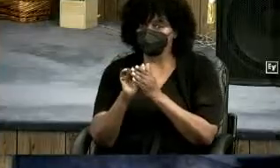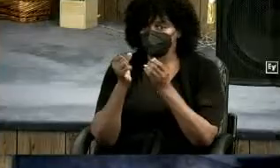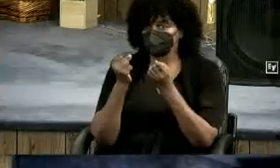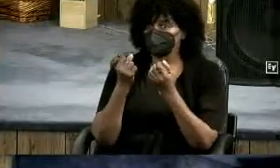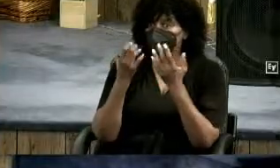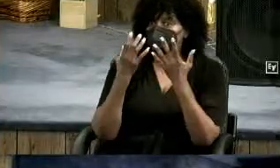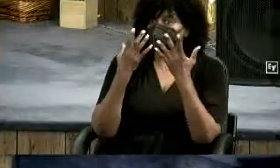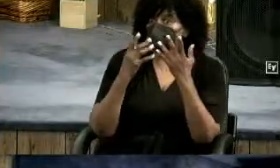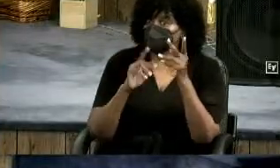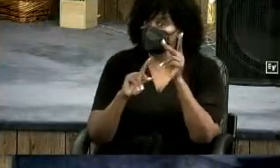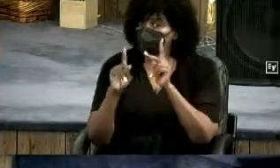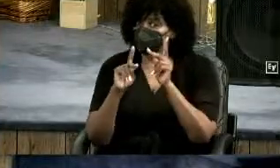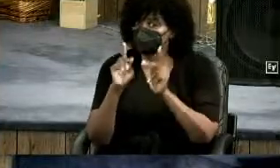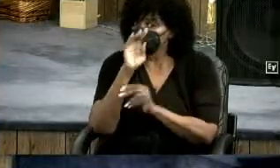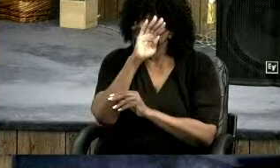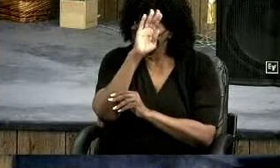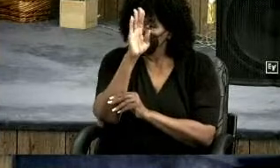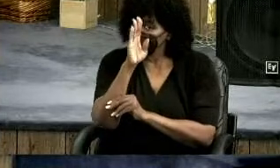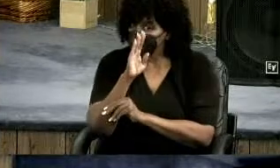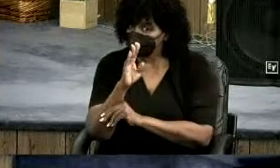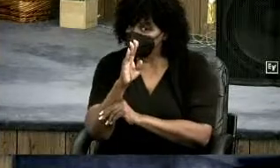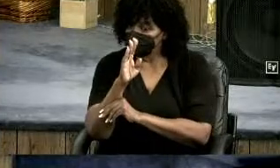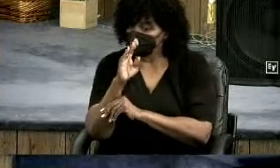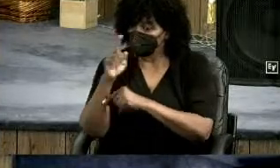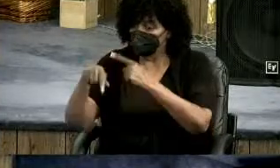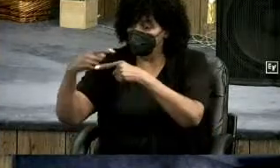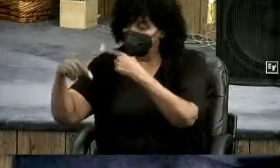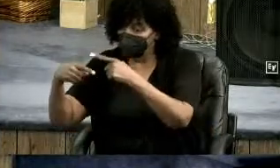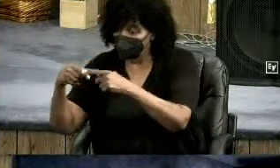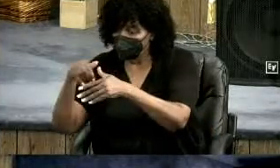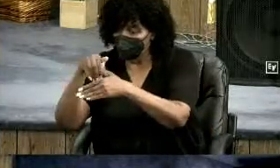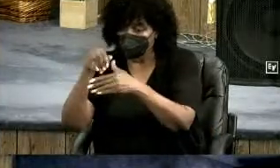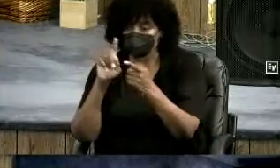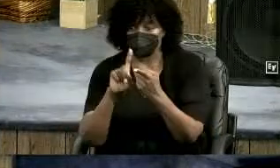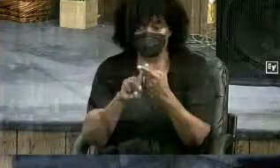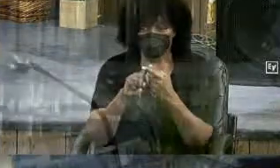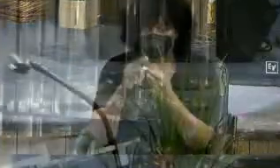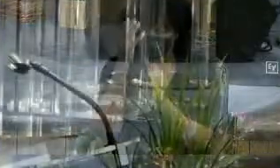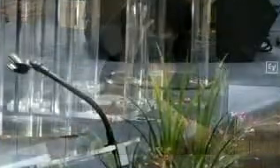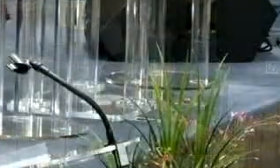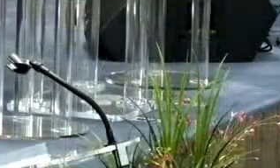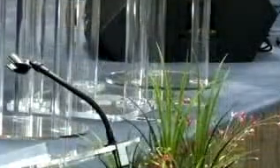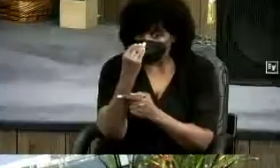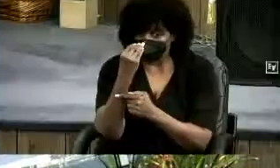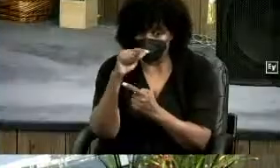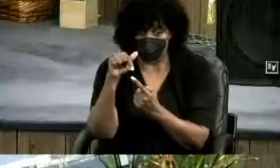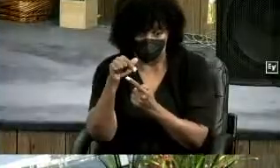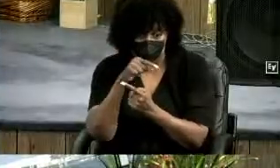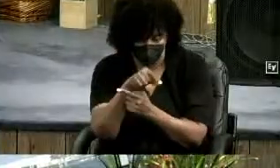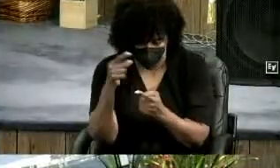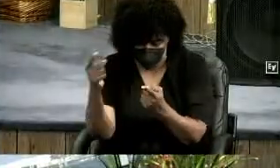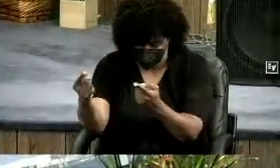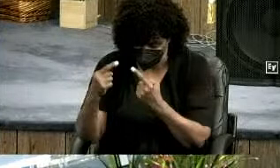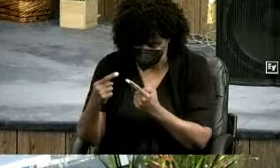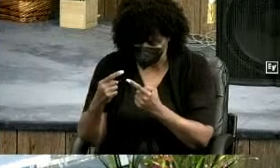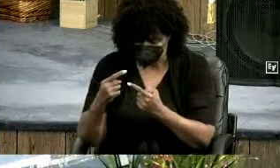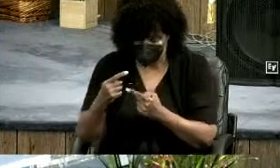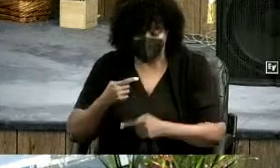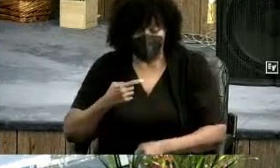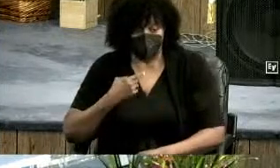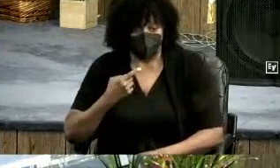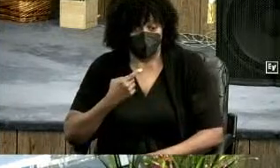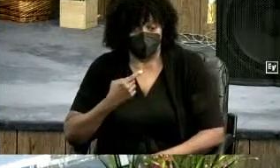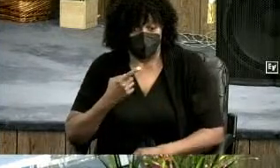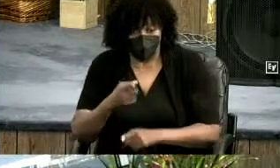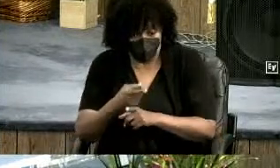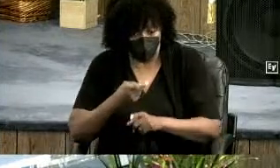Many of us have never been to the motherland. So we get excited when somebody comes and says they